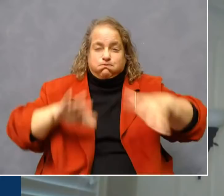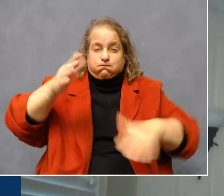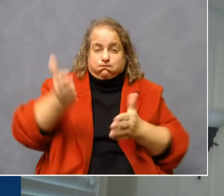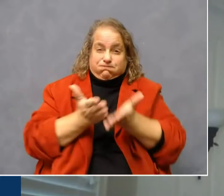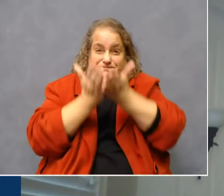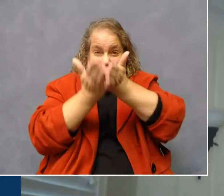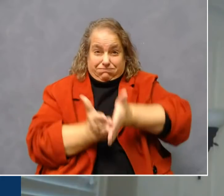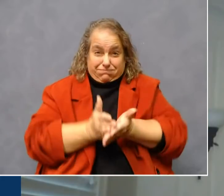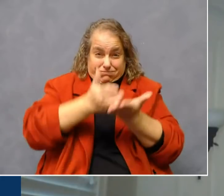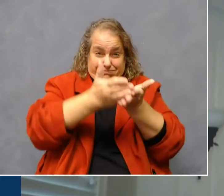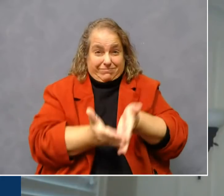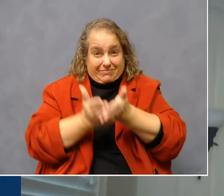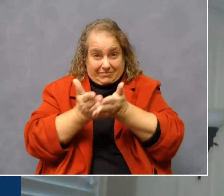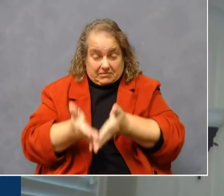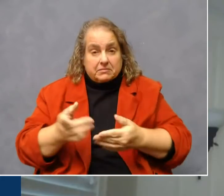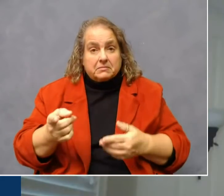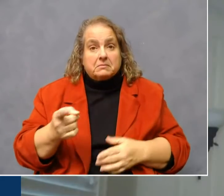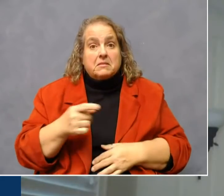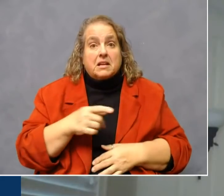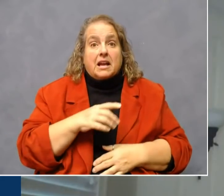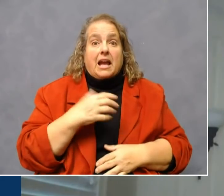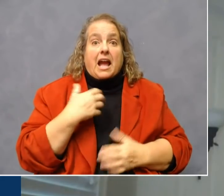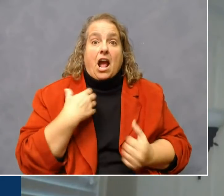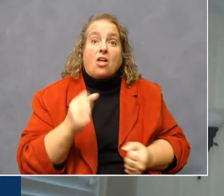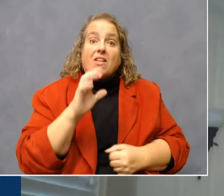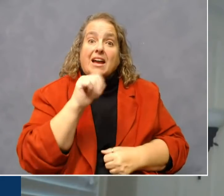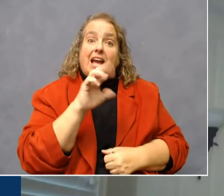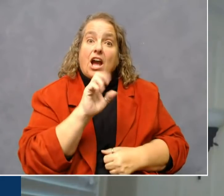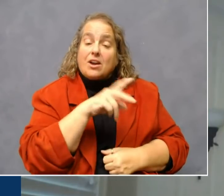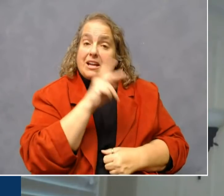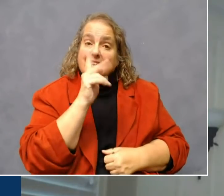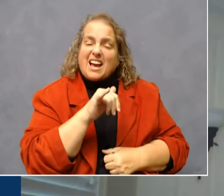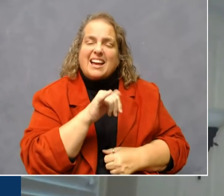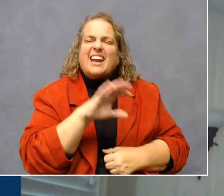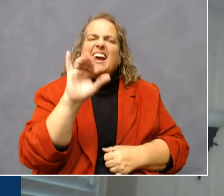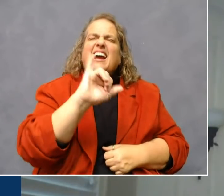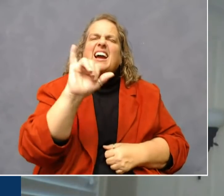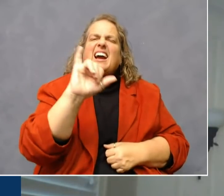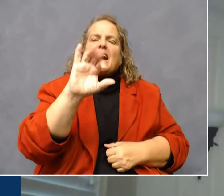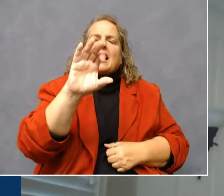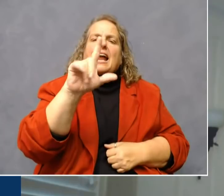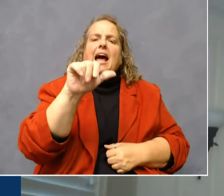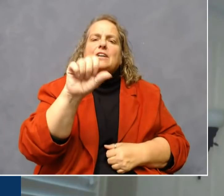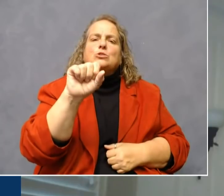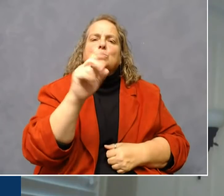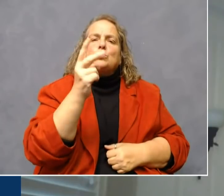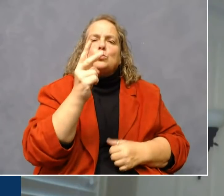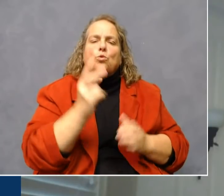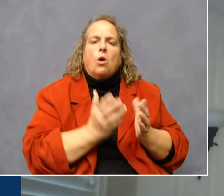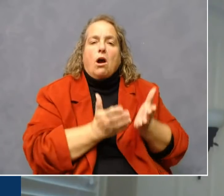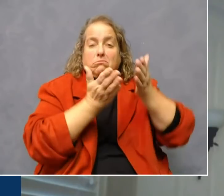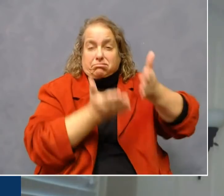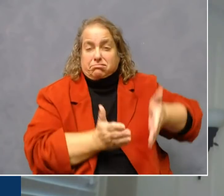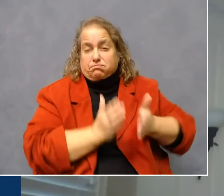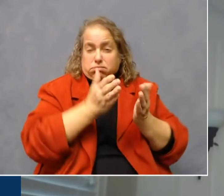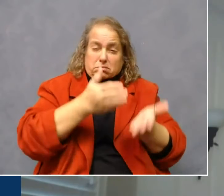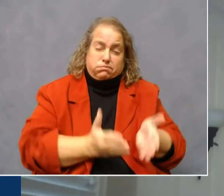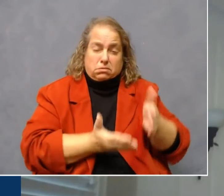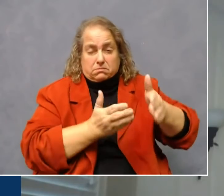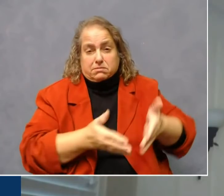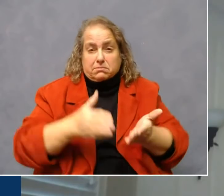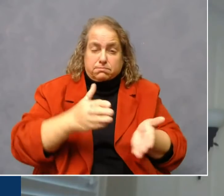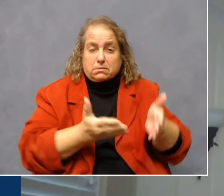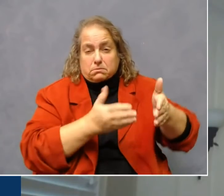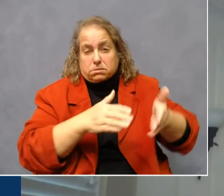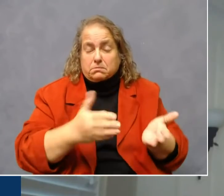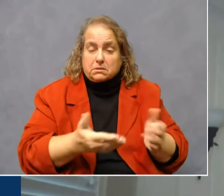healthcare terms, class 2 and 3 rapids so far. All the class 4 and 5 rapids we've managed to avert and spare here because we've not